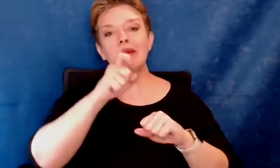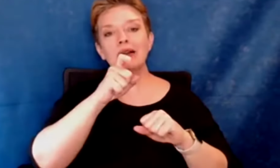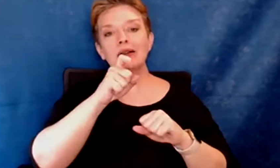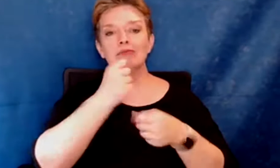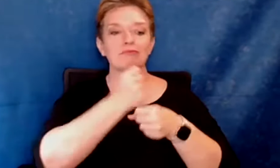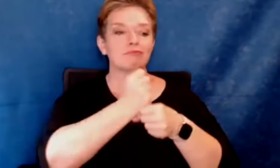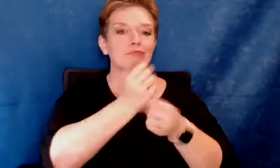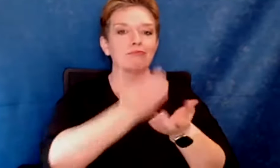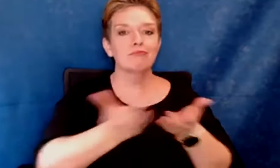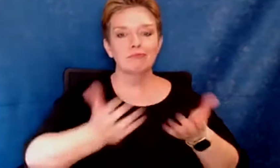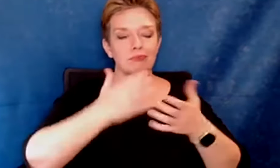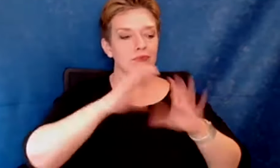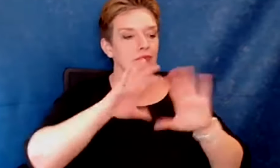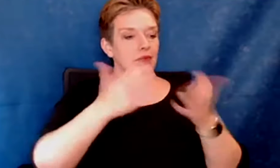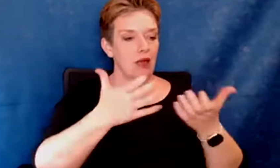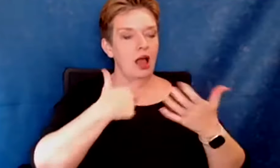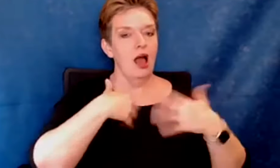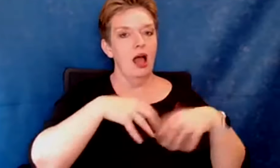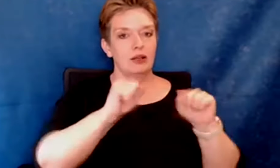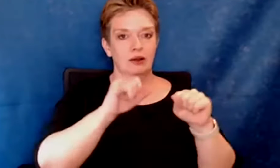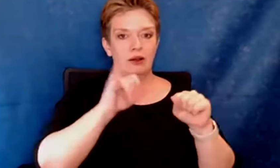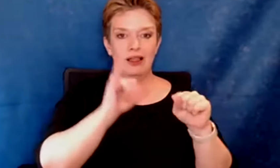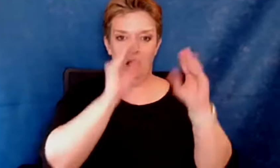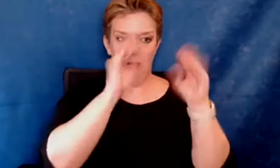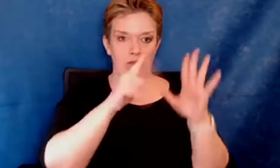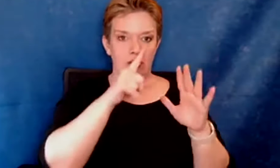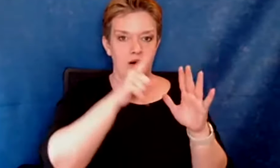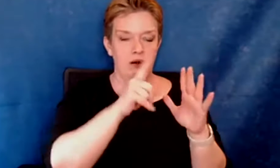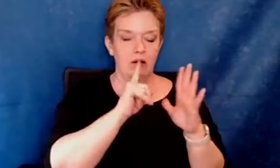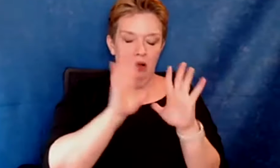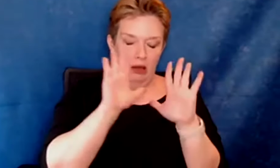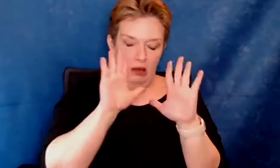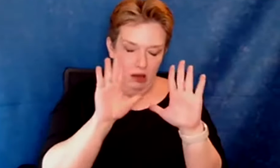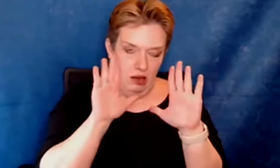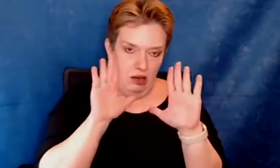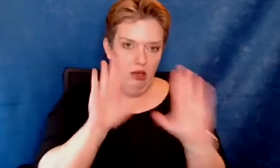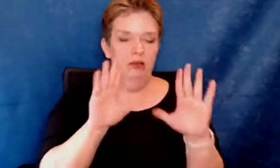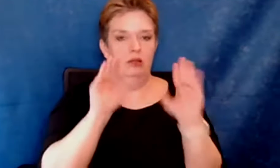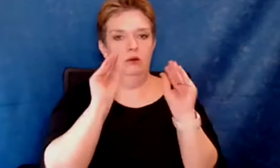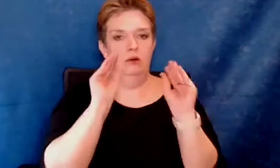Annika Smolovitz, who's the professor at Boise State, is an incredible professor and